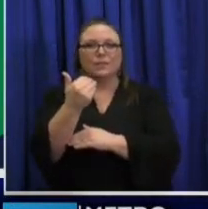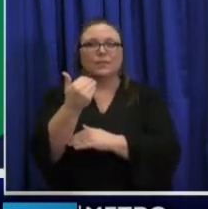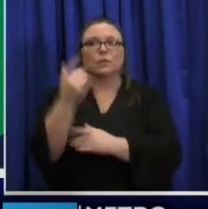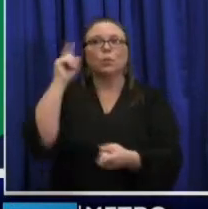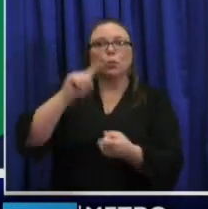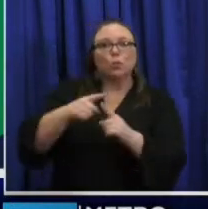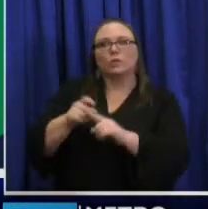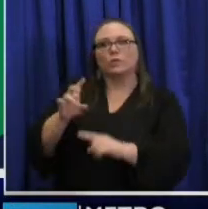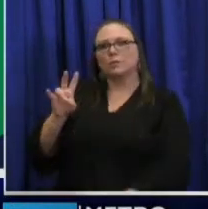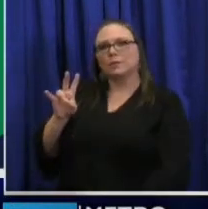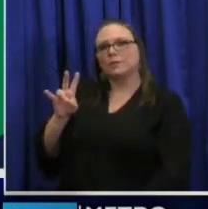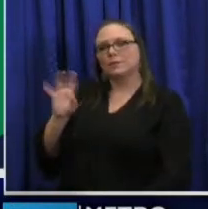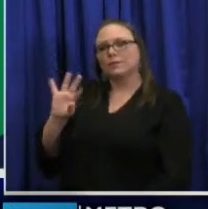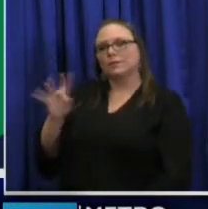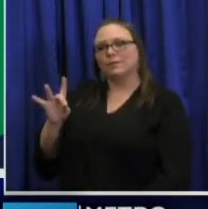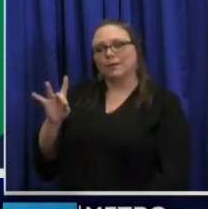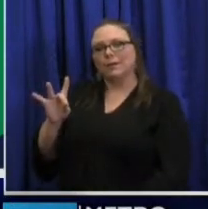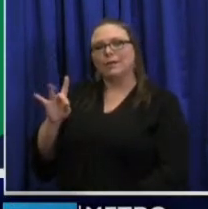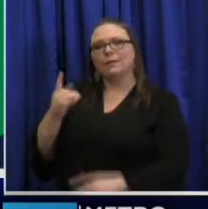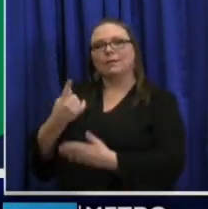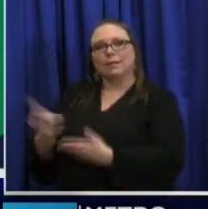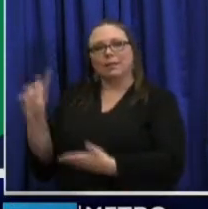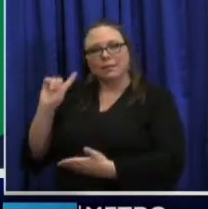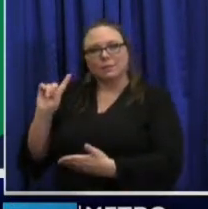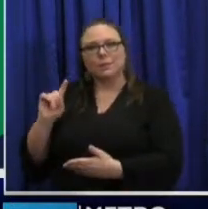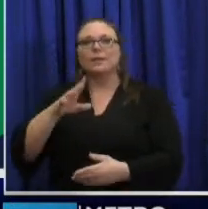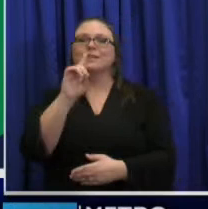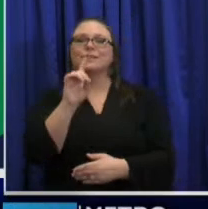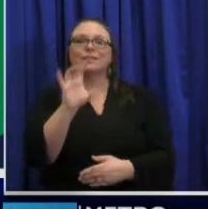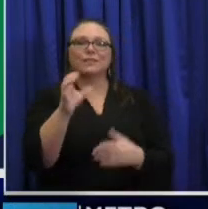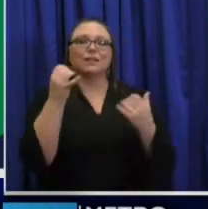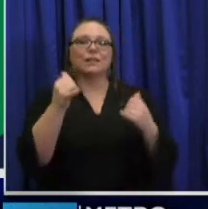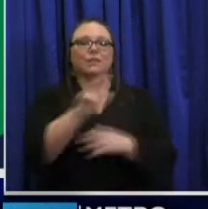from 795 from our last update, and in Davidson